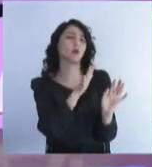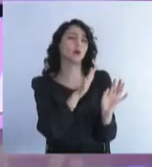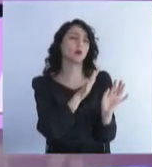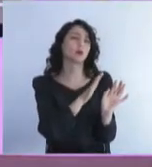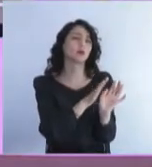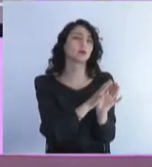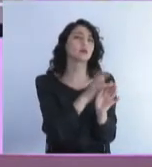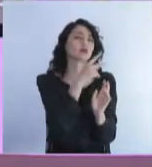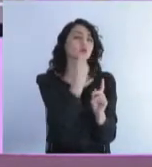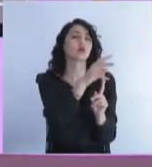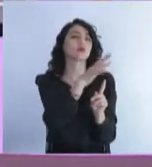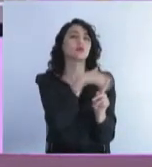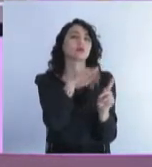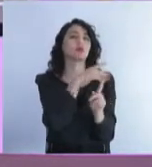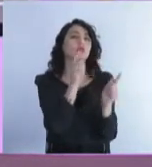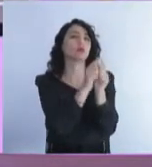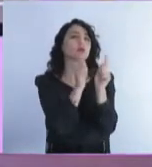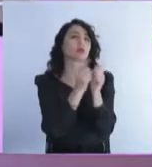hear her, please.